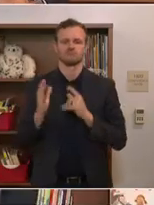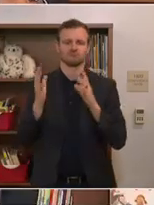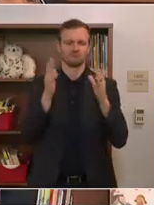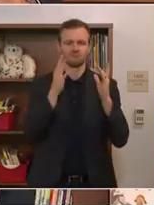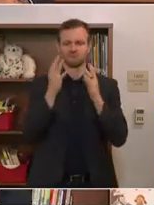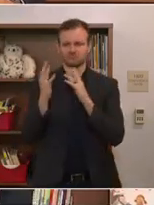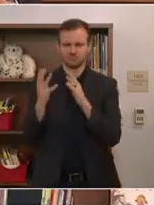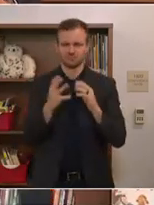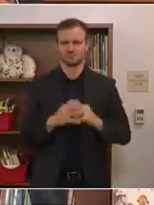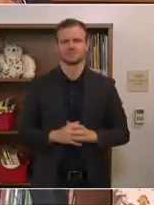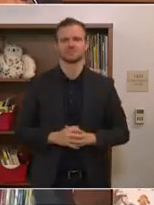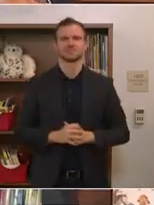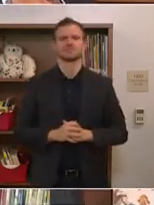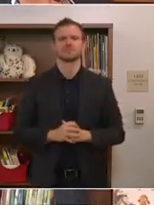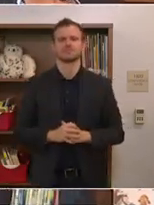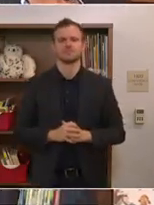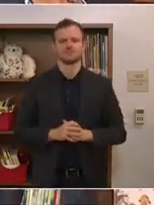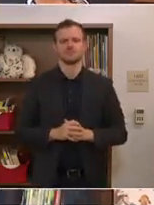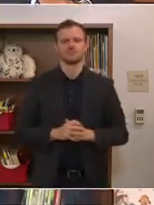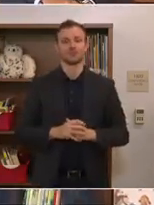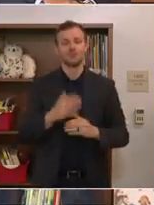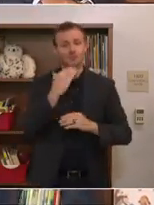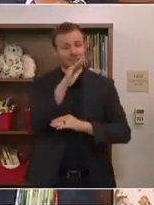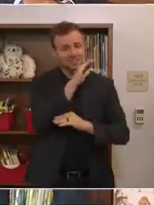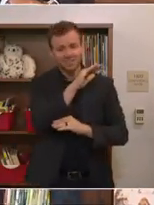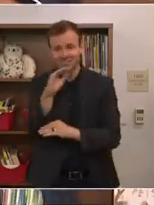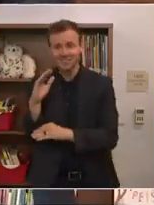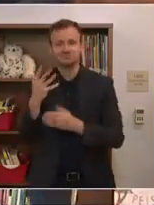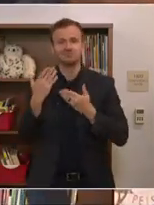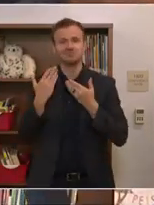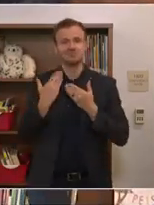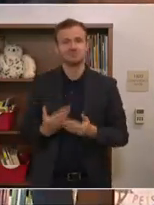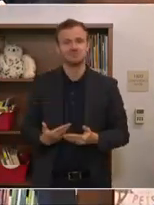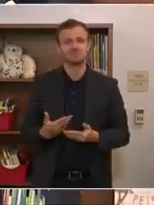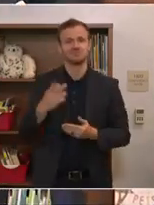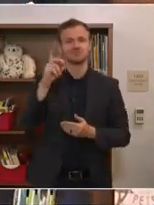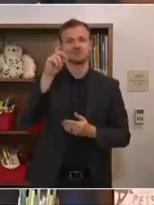All right, good evening again, everyone. My name is Delano Hunter, and I'm proud to serve